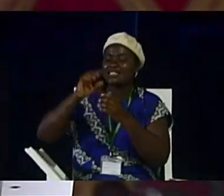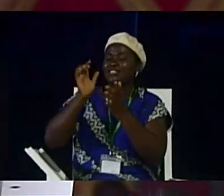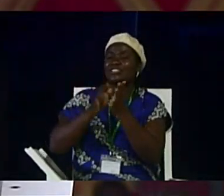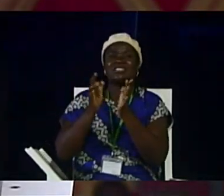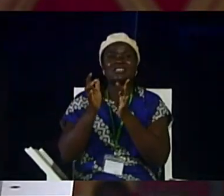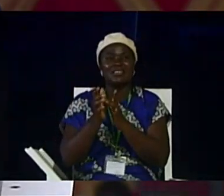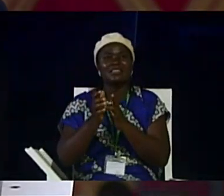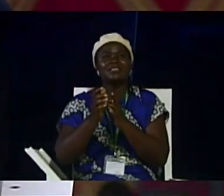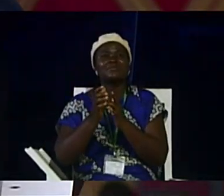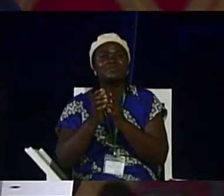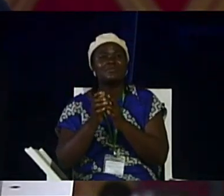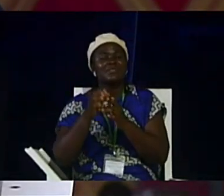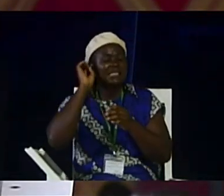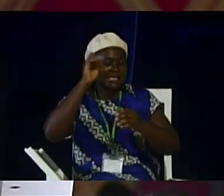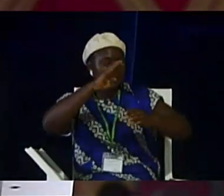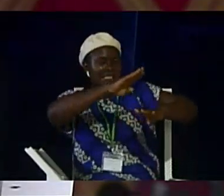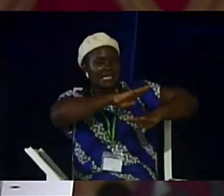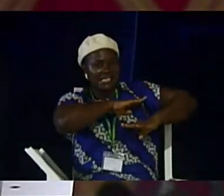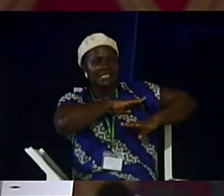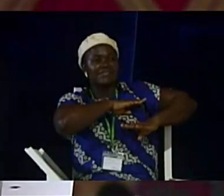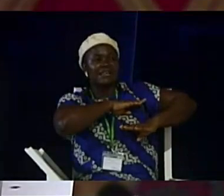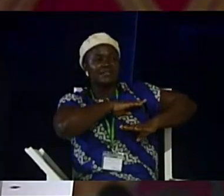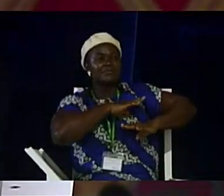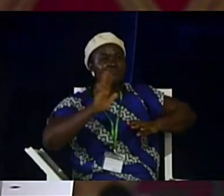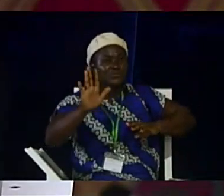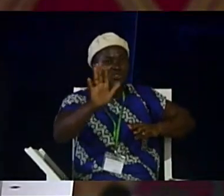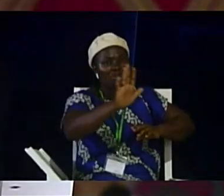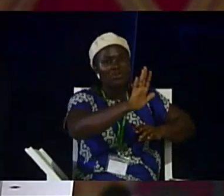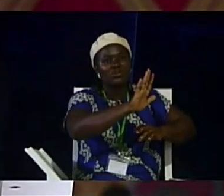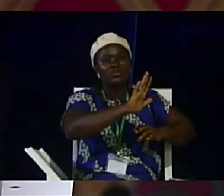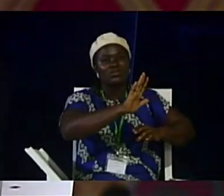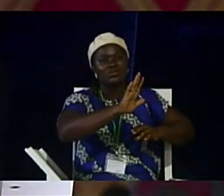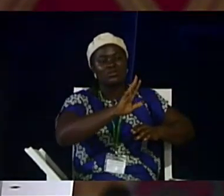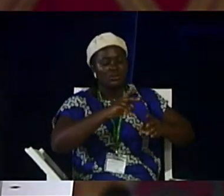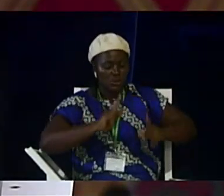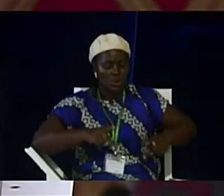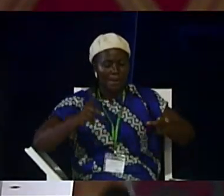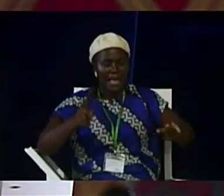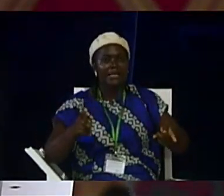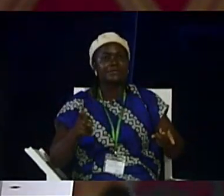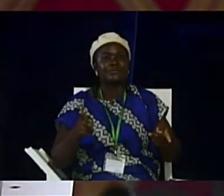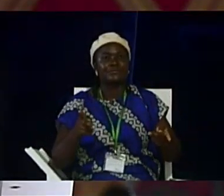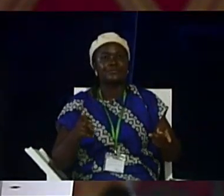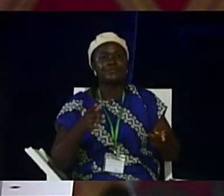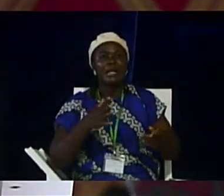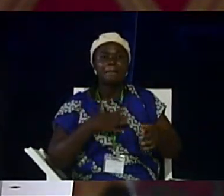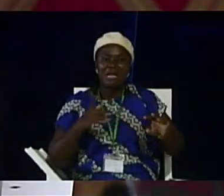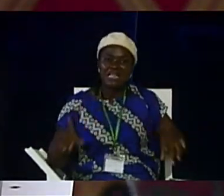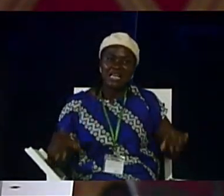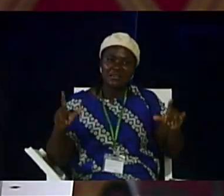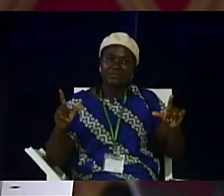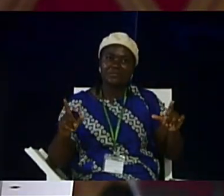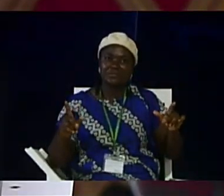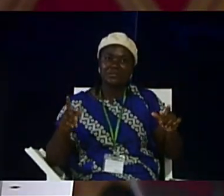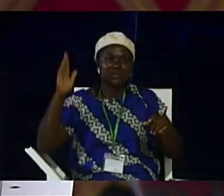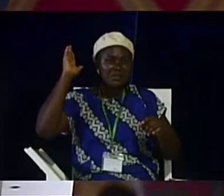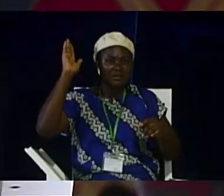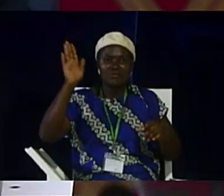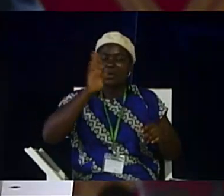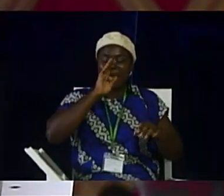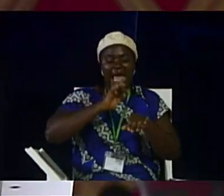He satisfies, joy he supplies. My life would be